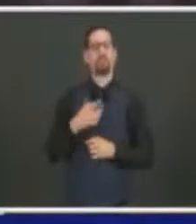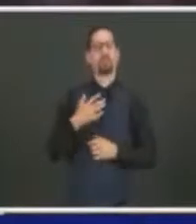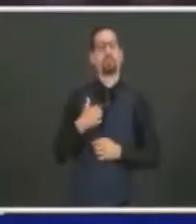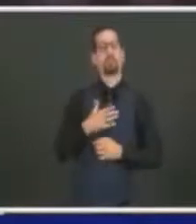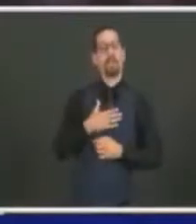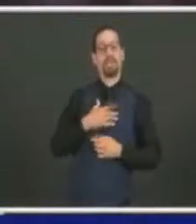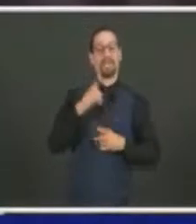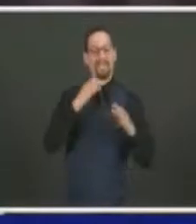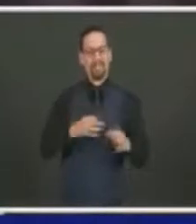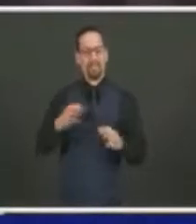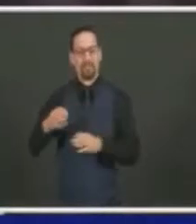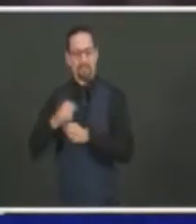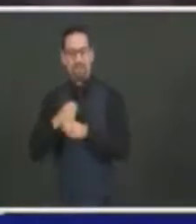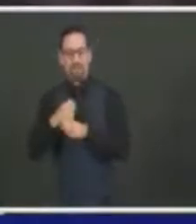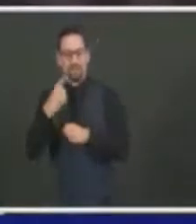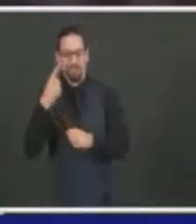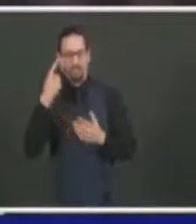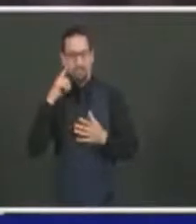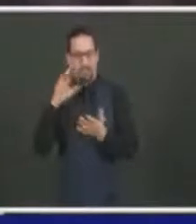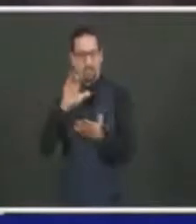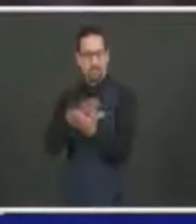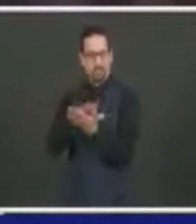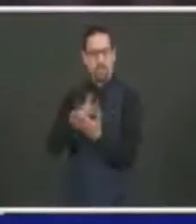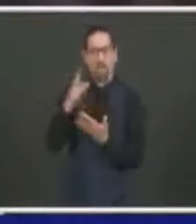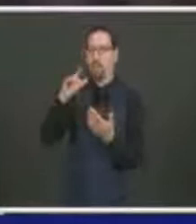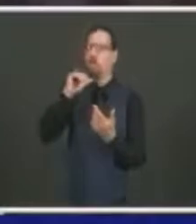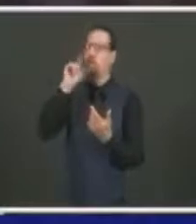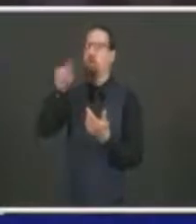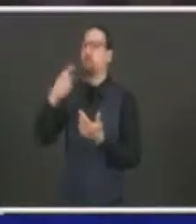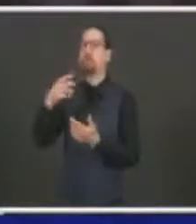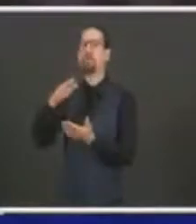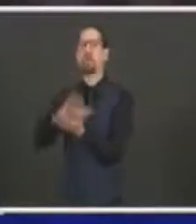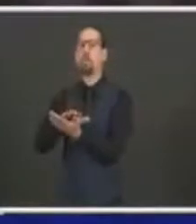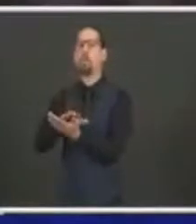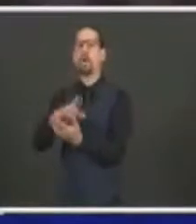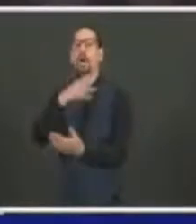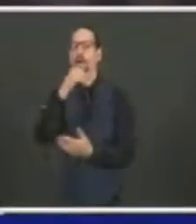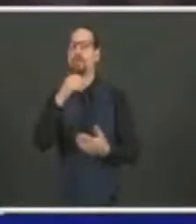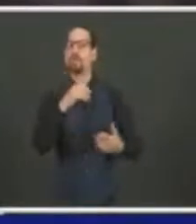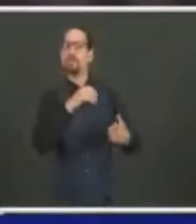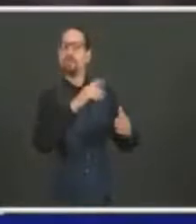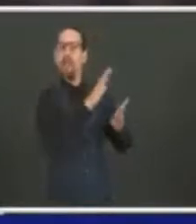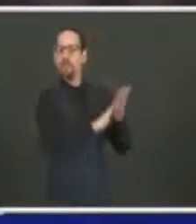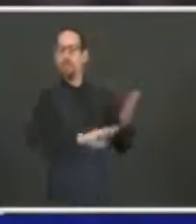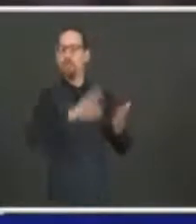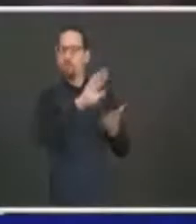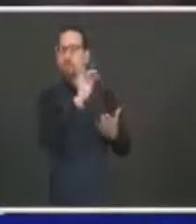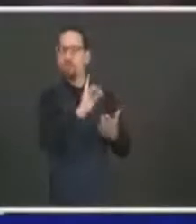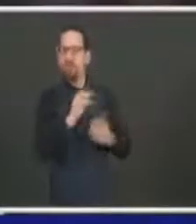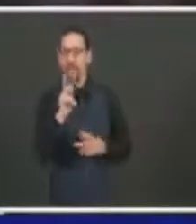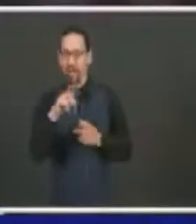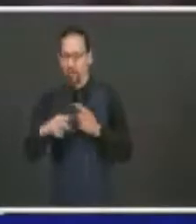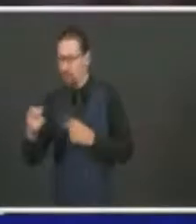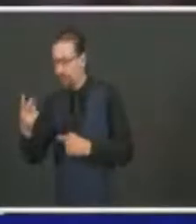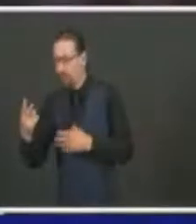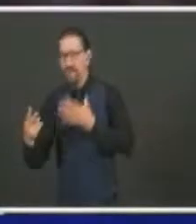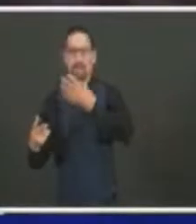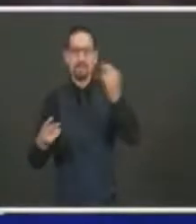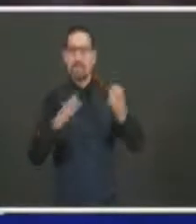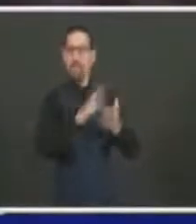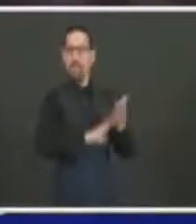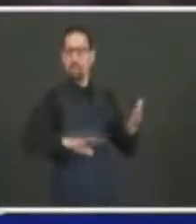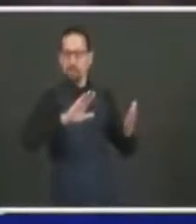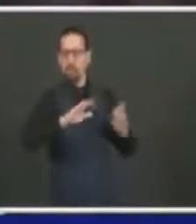through 12. So there's, so I'd say more to say on that, but we're still going to ramp. We're still ramping. Governor, there's